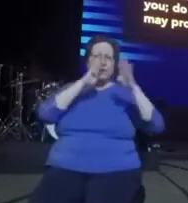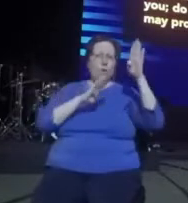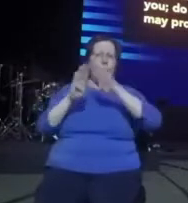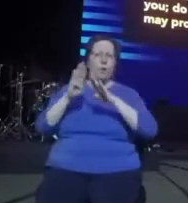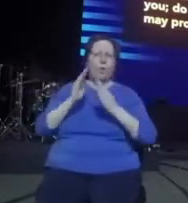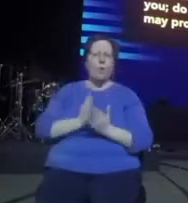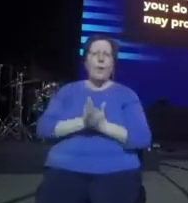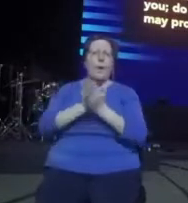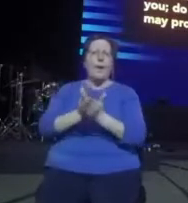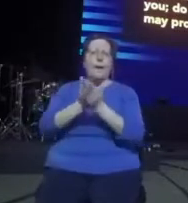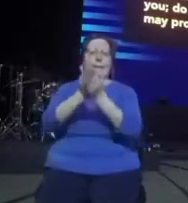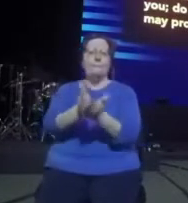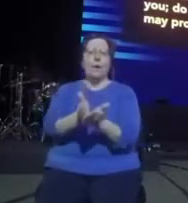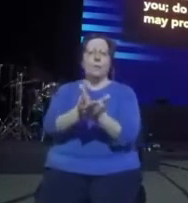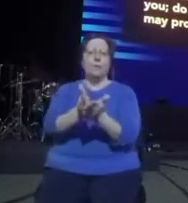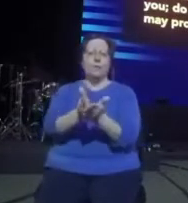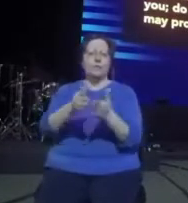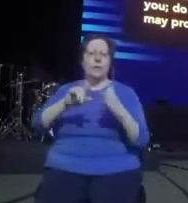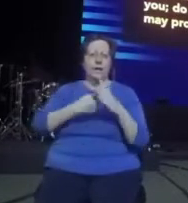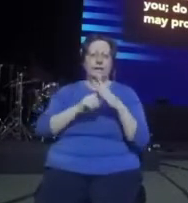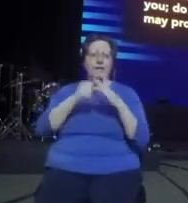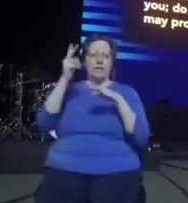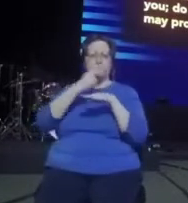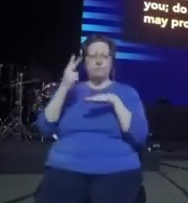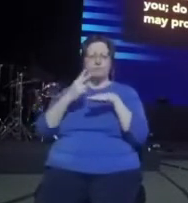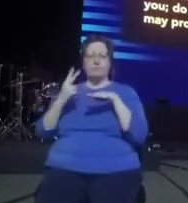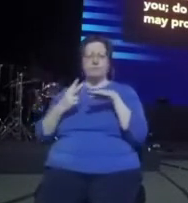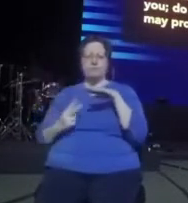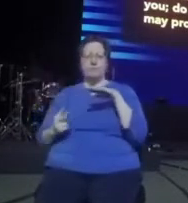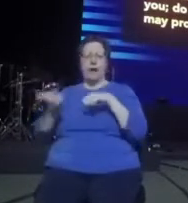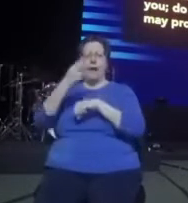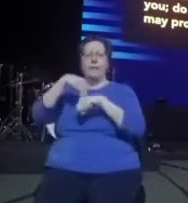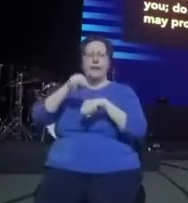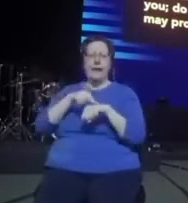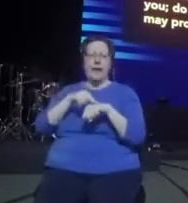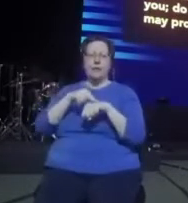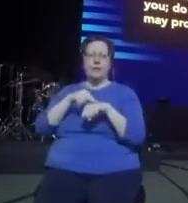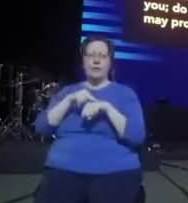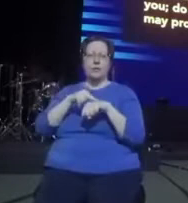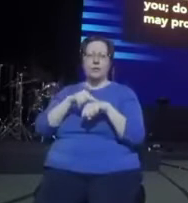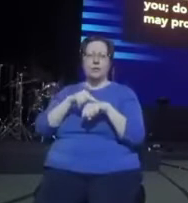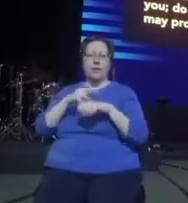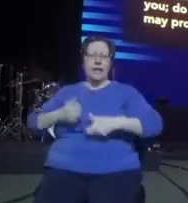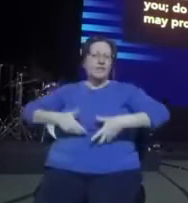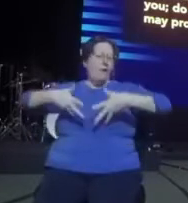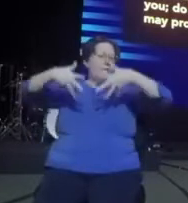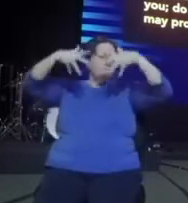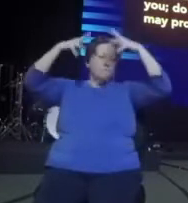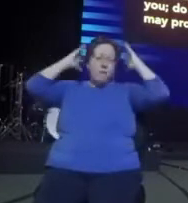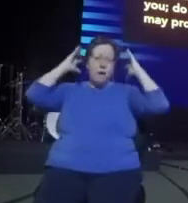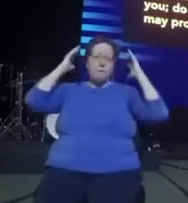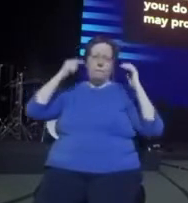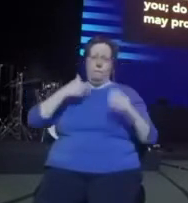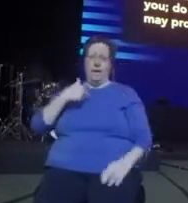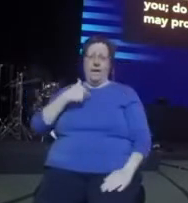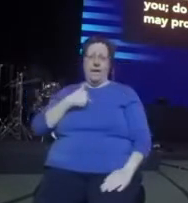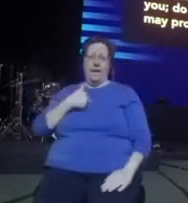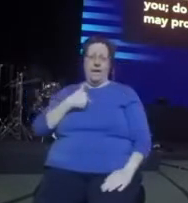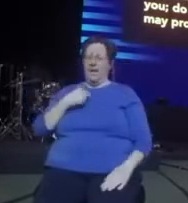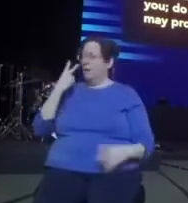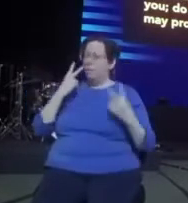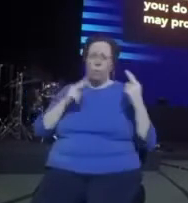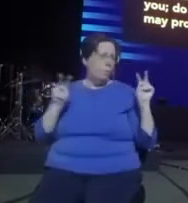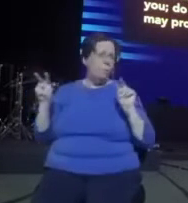in a boat, the boat's starting to sink. The natural overwhelming to me. And I find